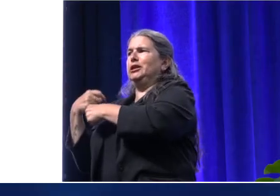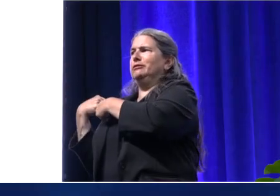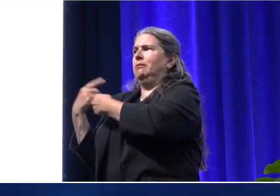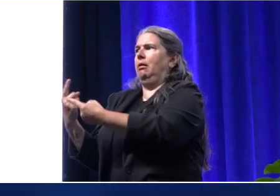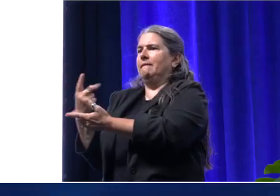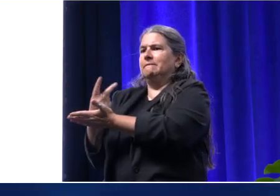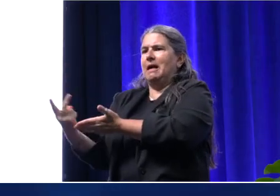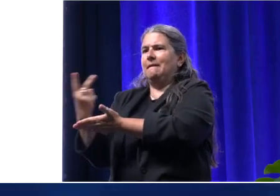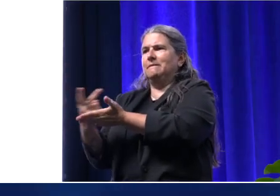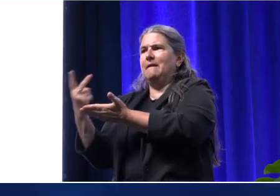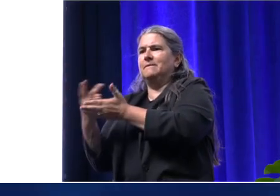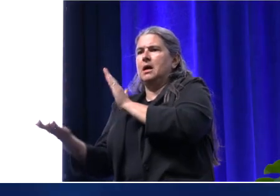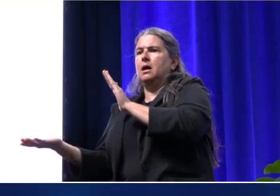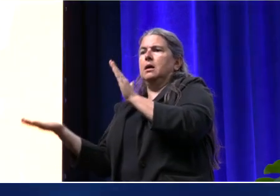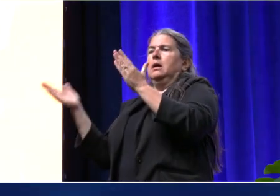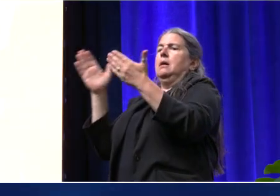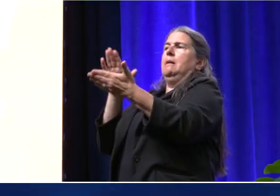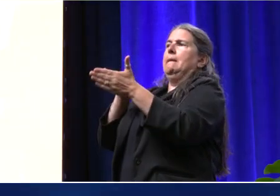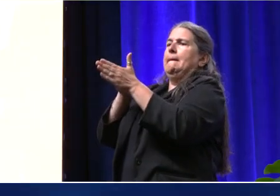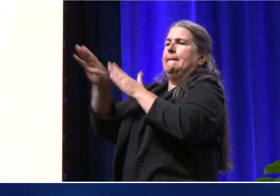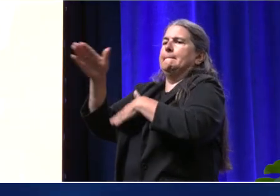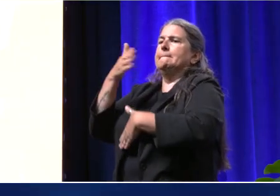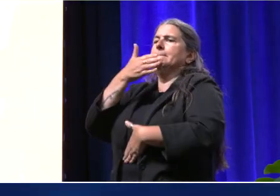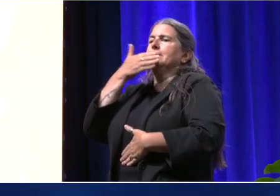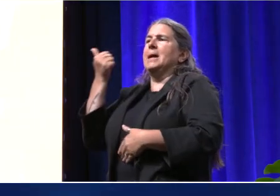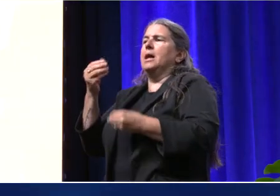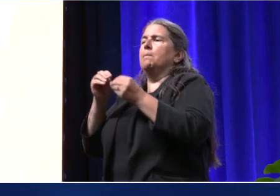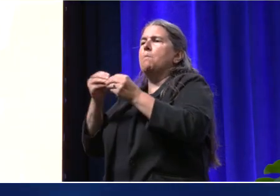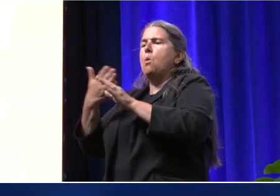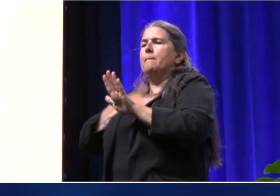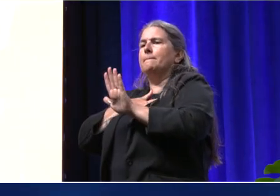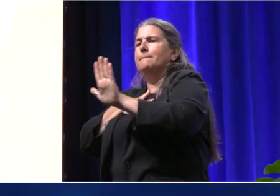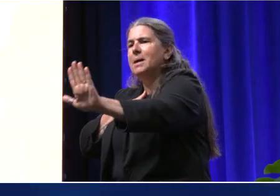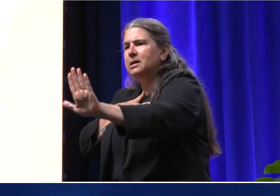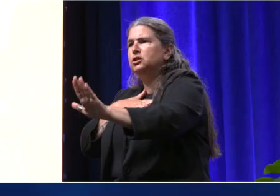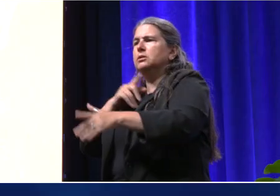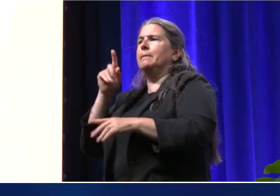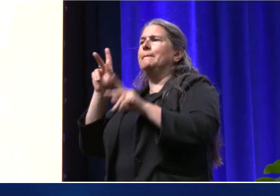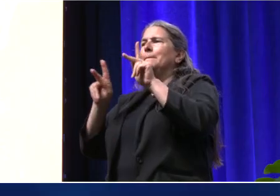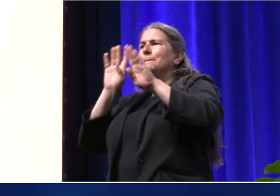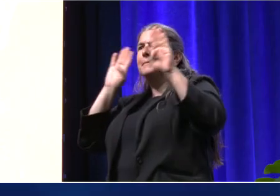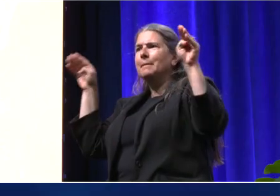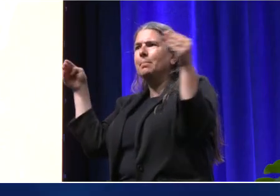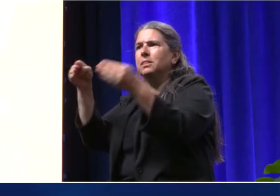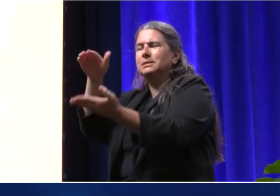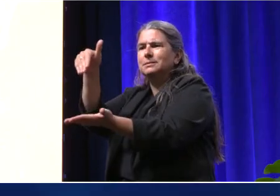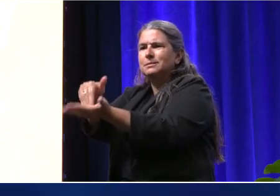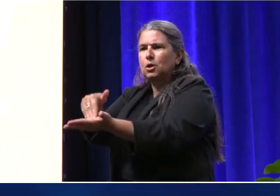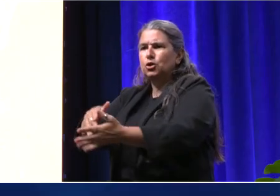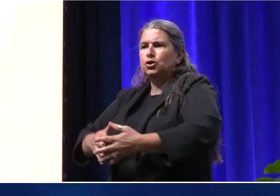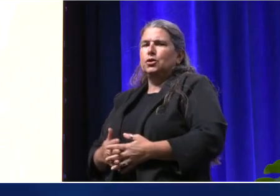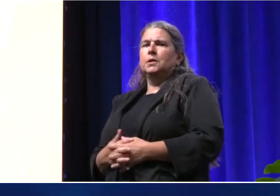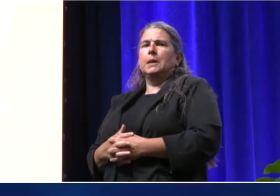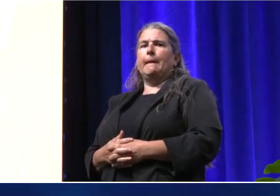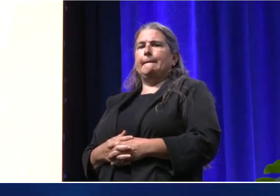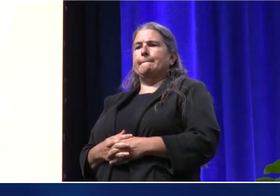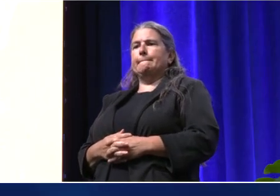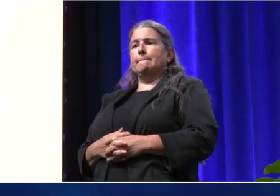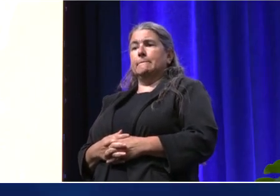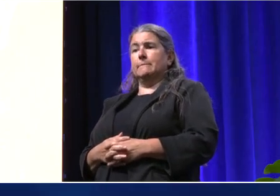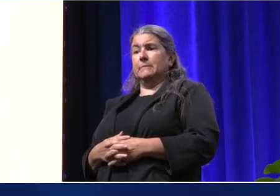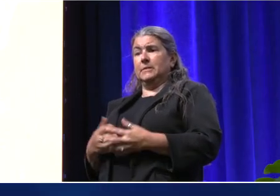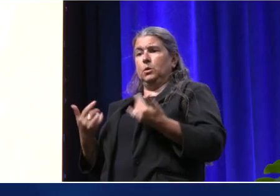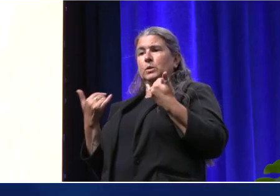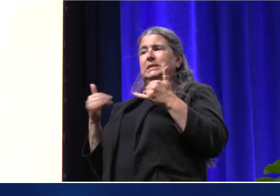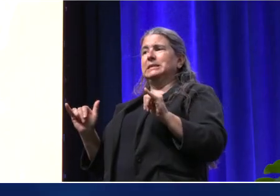to what our society is facing. This is the bottom line. We are still losing way too many